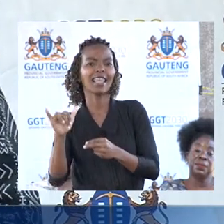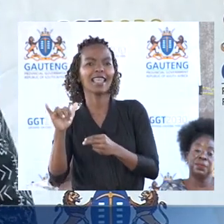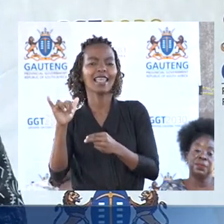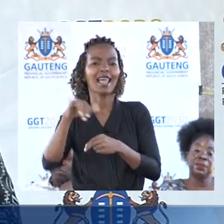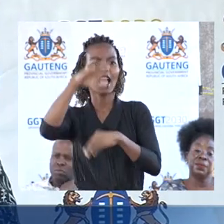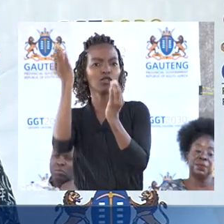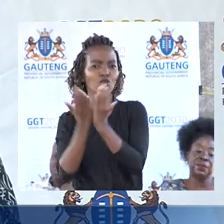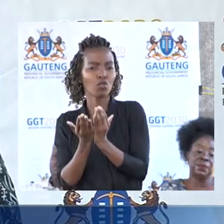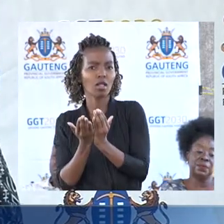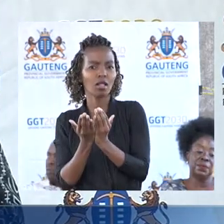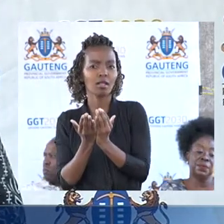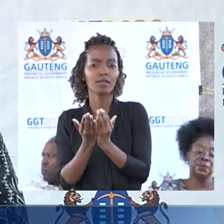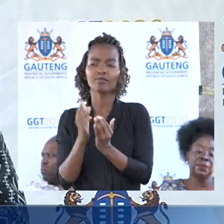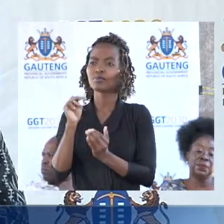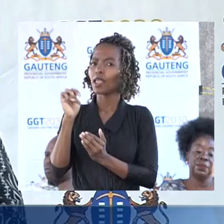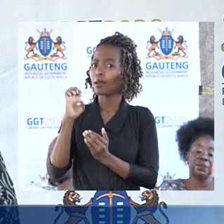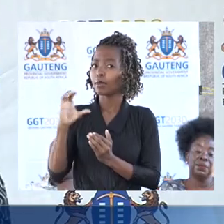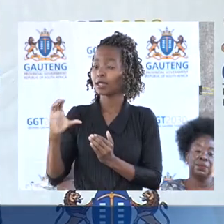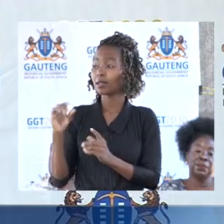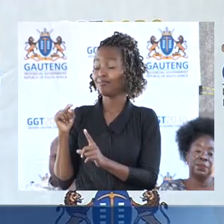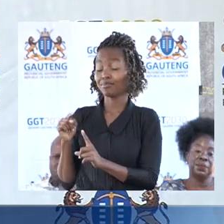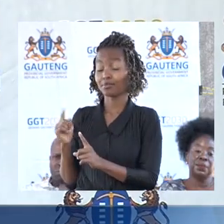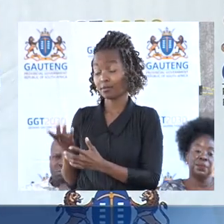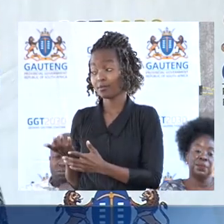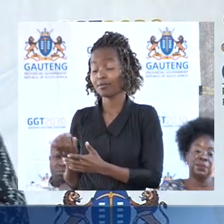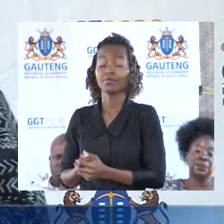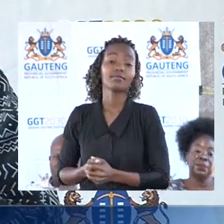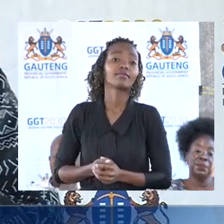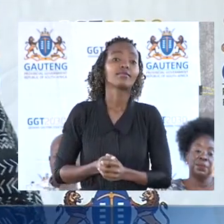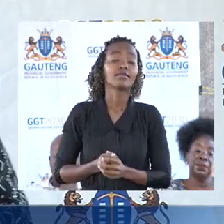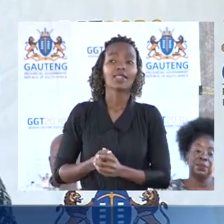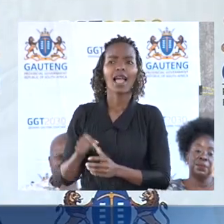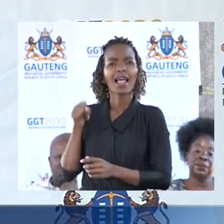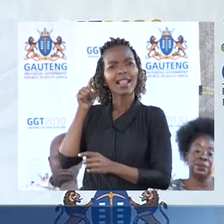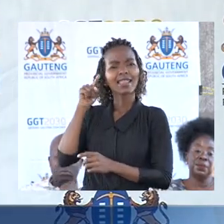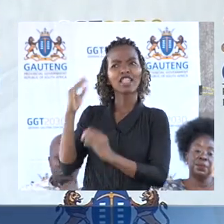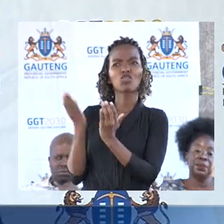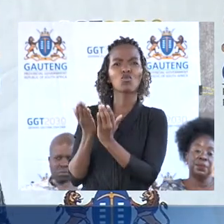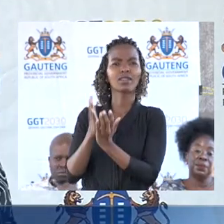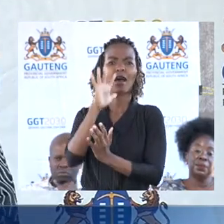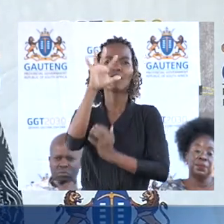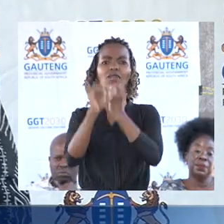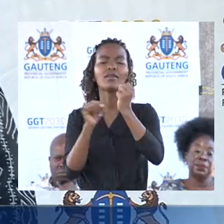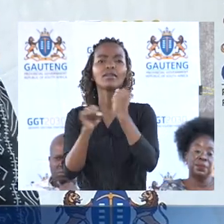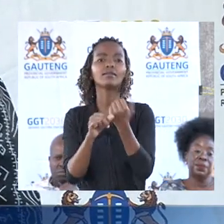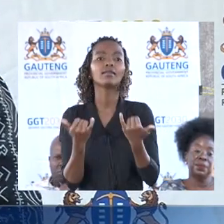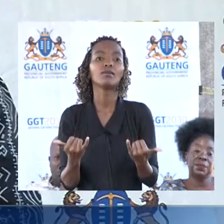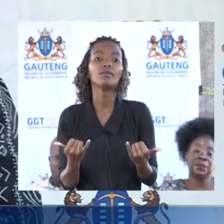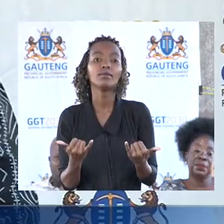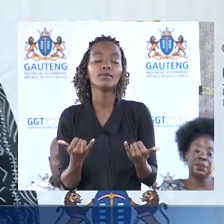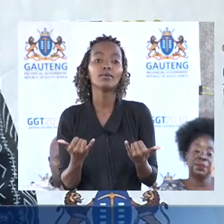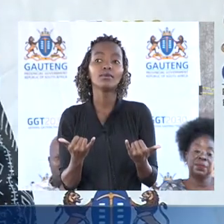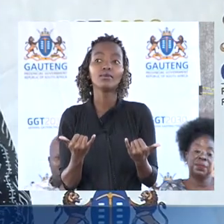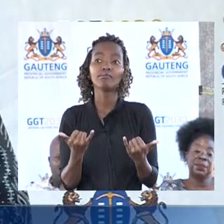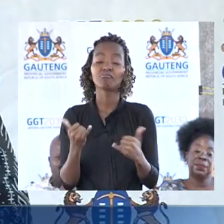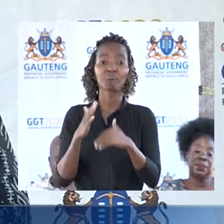High School, MEC Matume Chilwan. That school is now going 5 years.